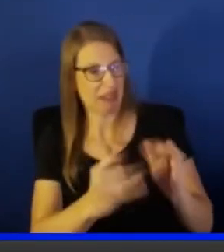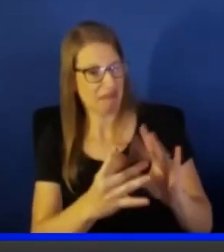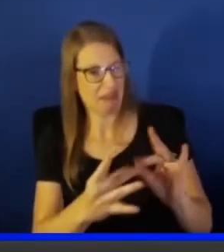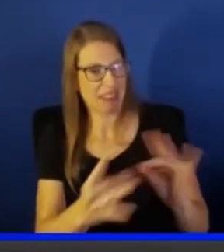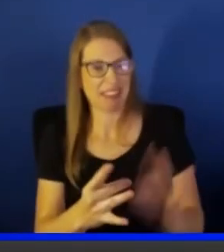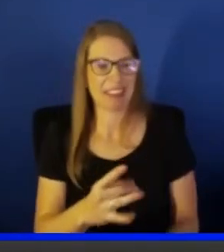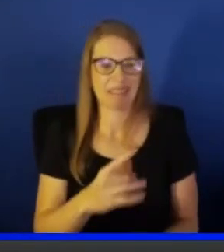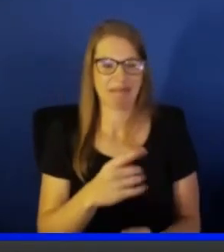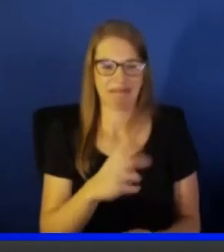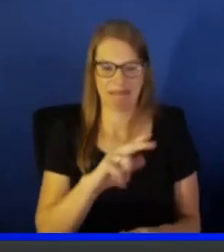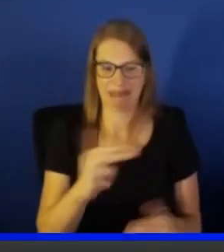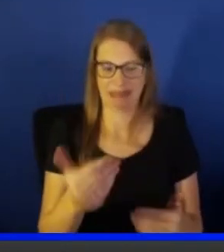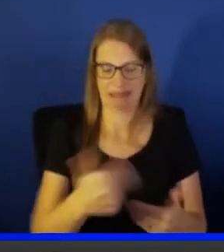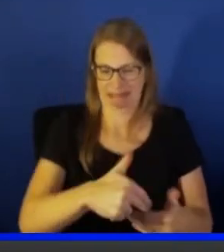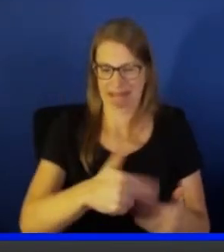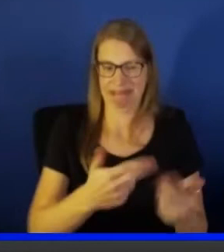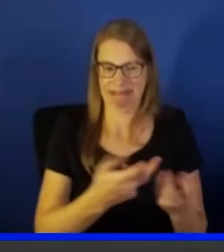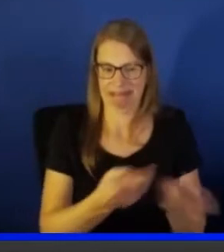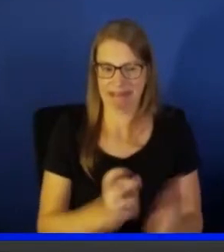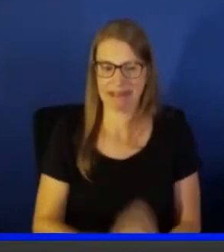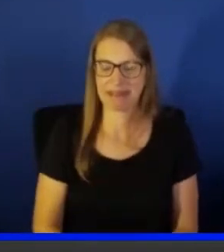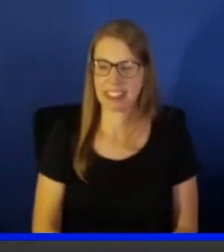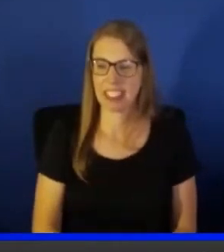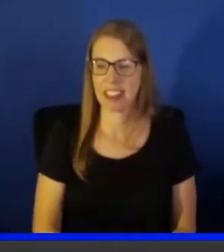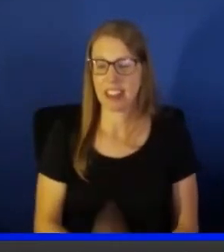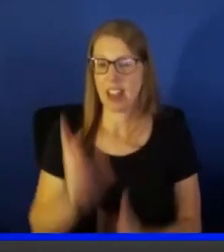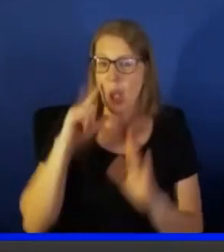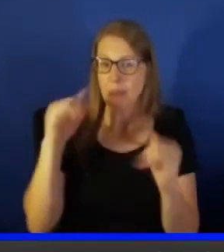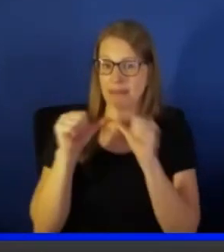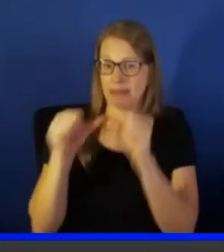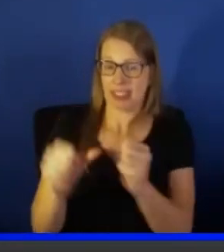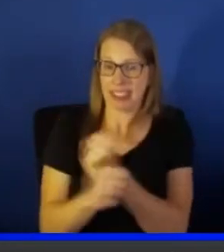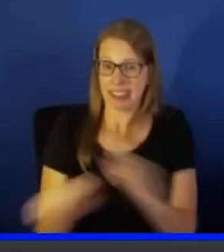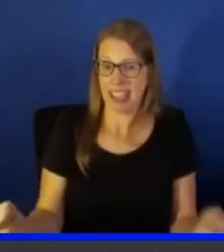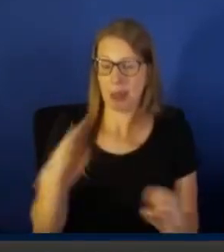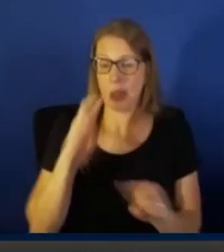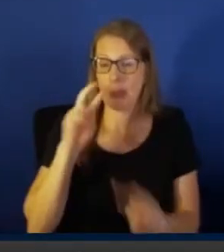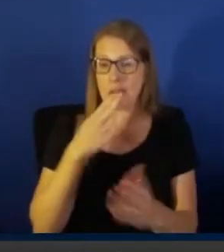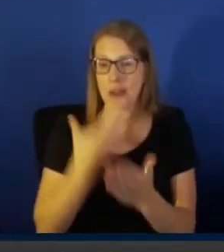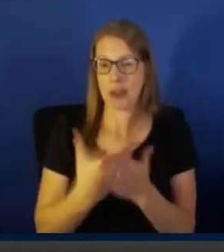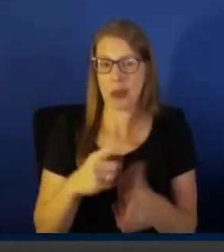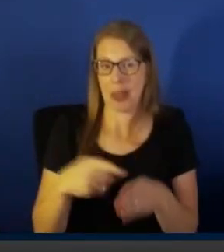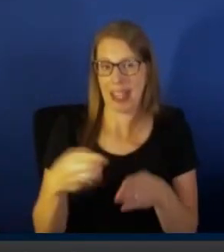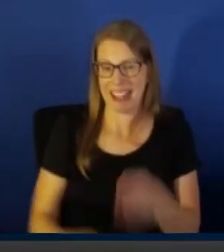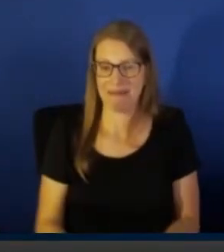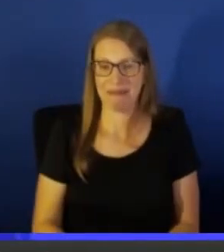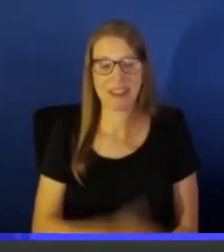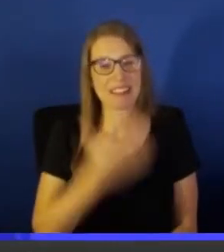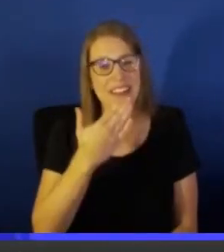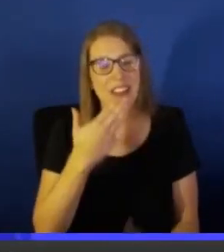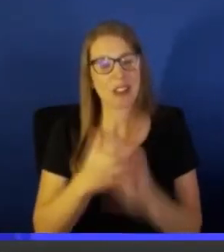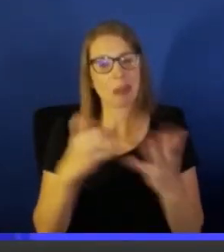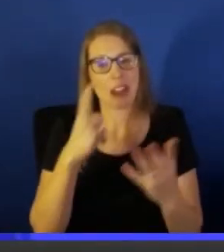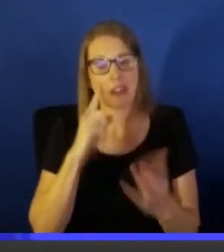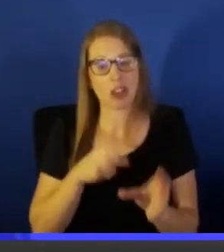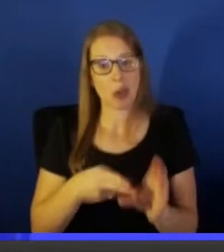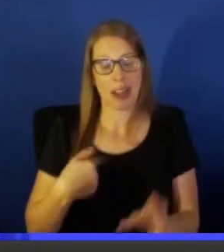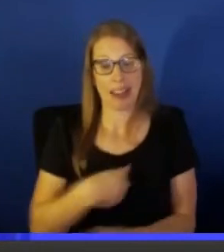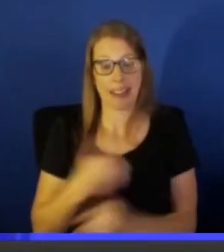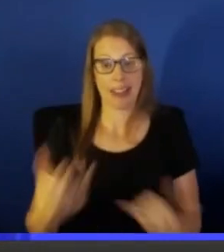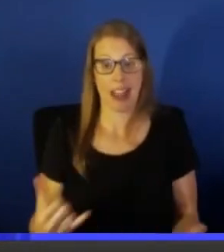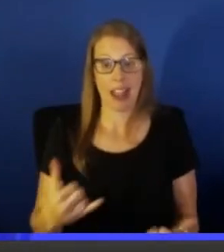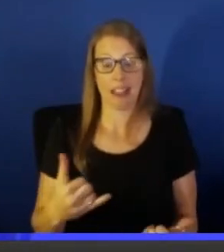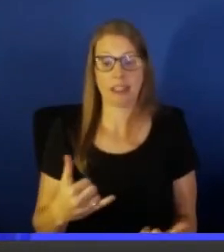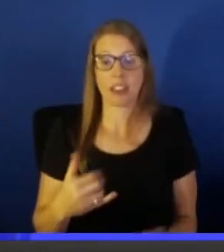safe in more ways than one, and looking forward to a good weekend. Yes. And thank you all so much for being with us today. Don't forget you can catch our